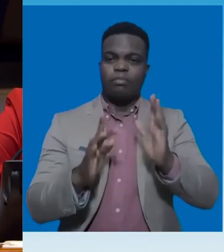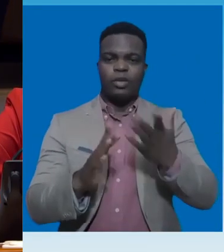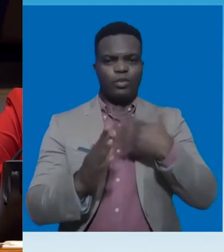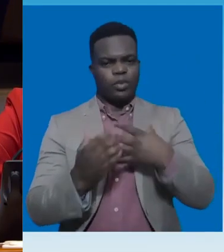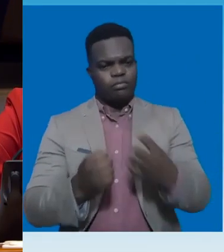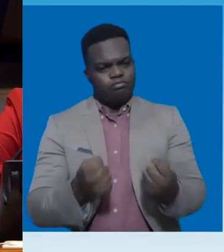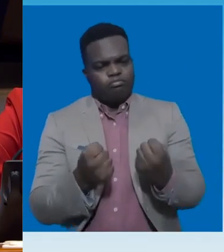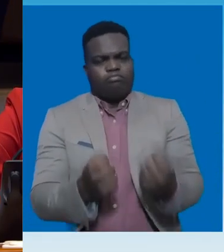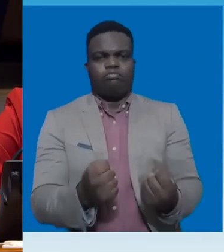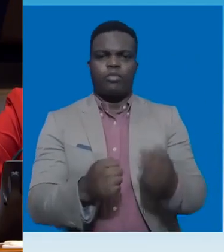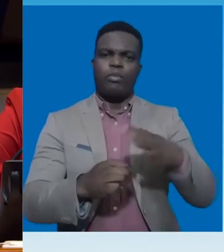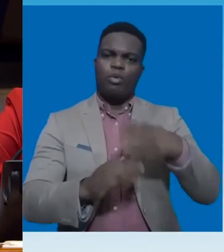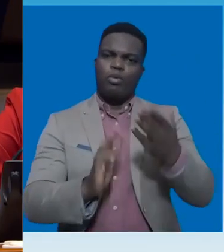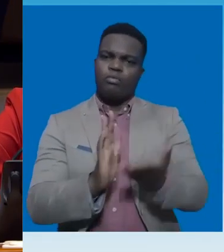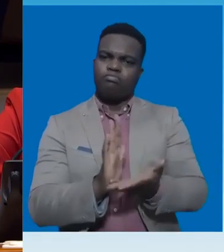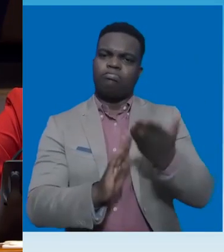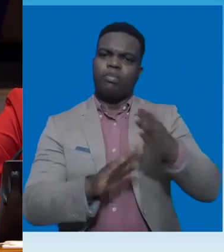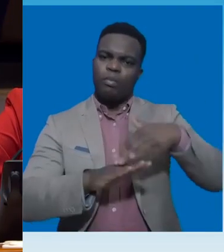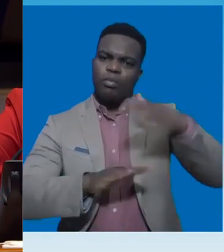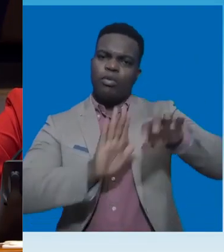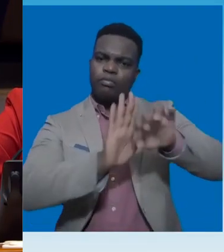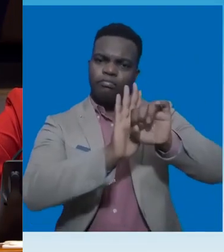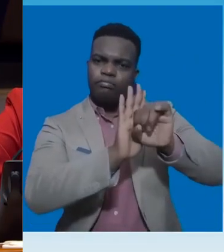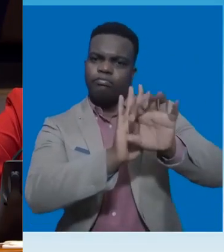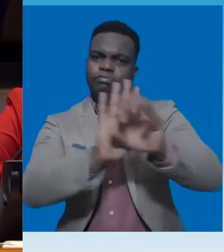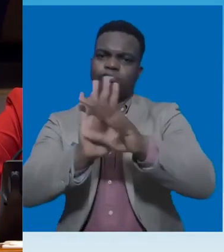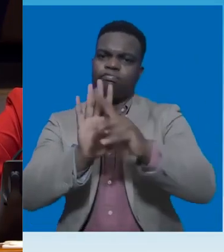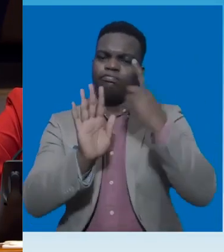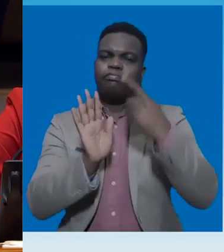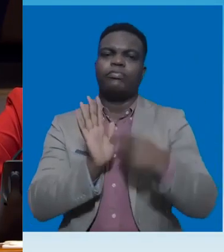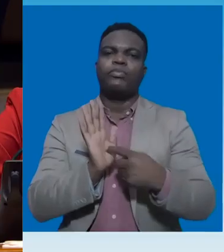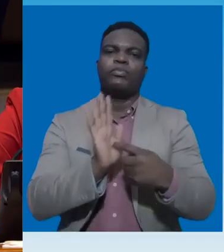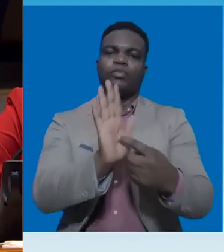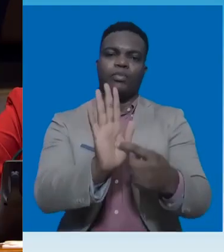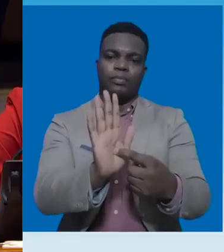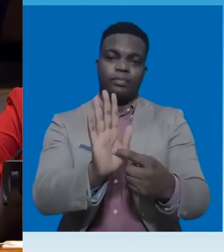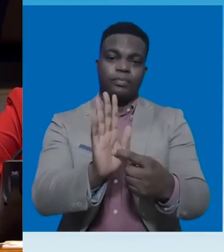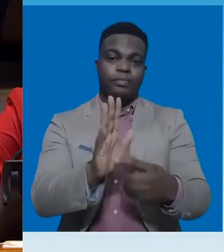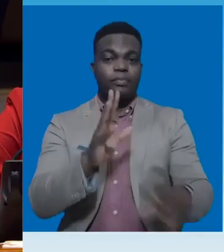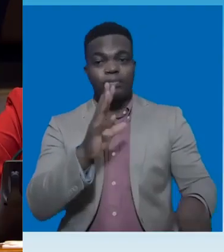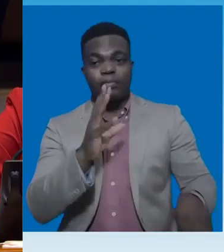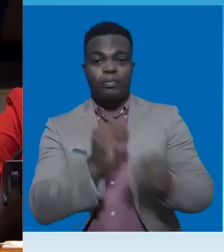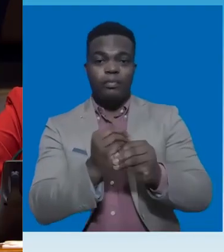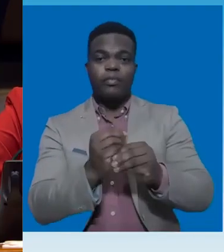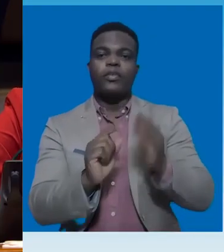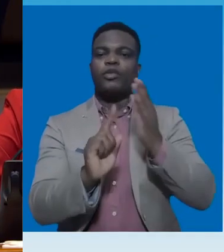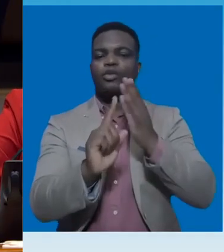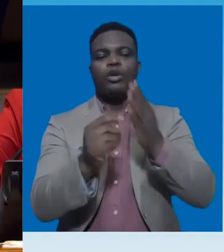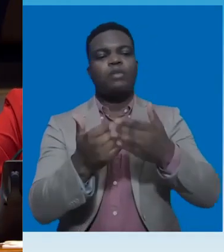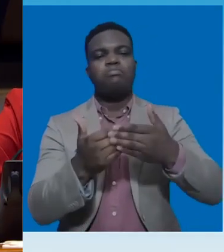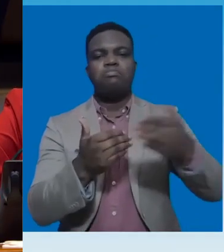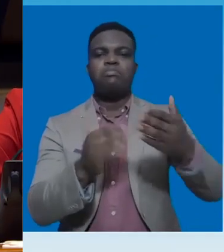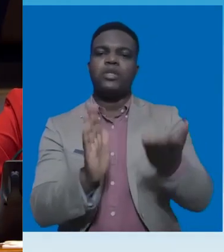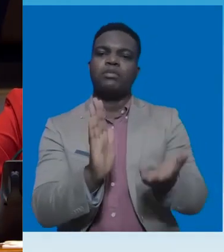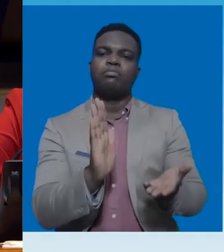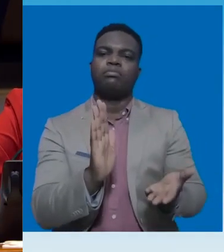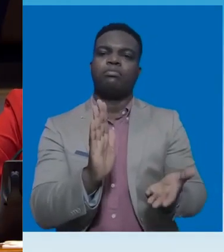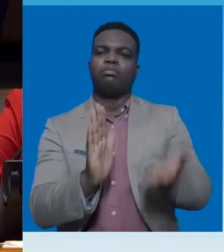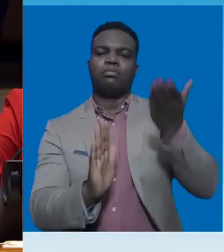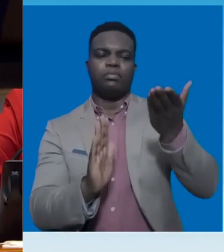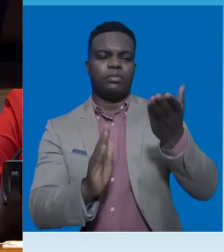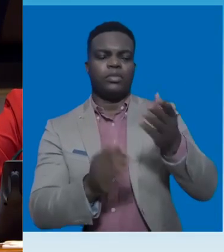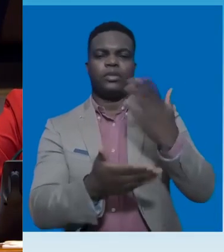capacity, enabling it to further advance disability inclusion across the United Nations system, alongside other